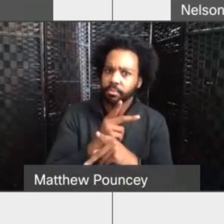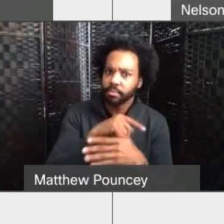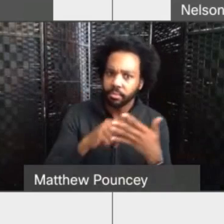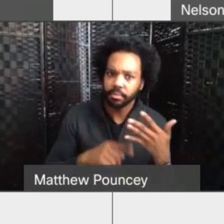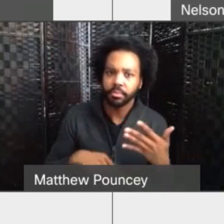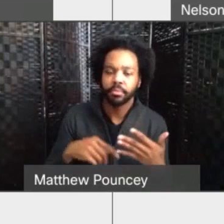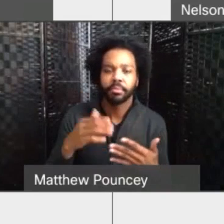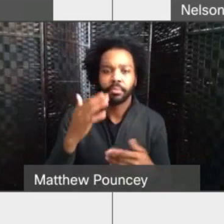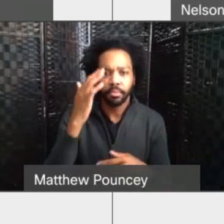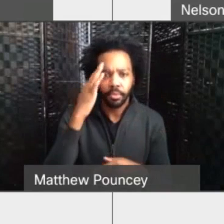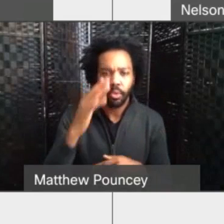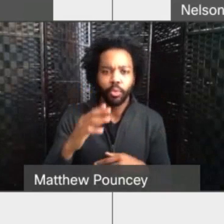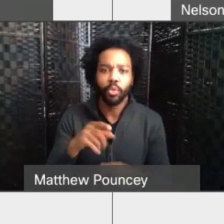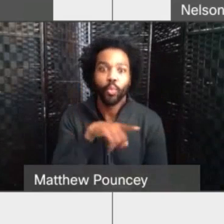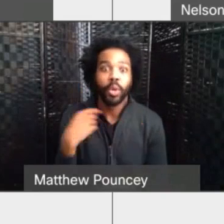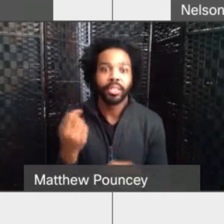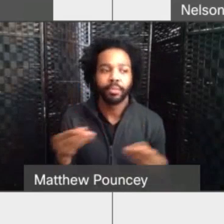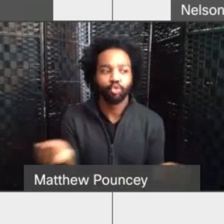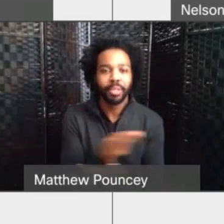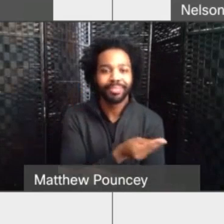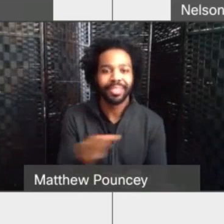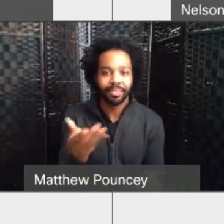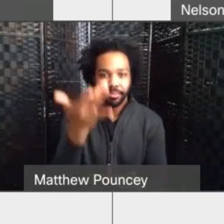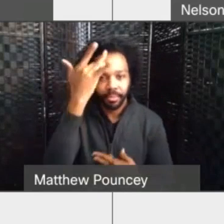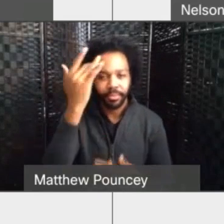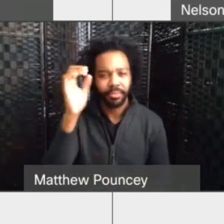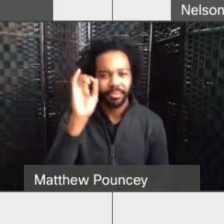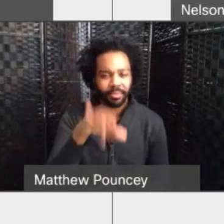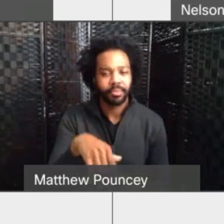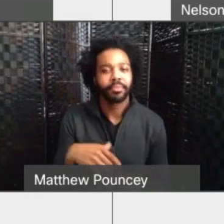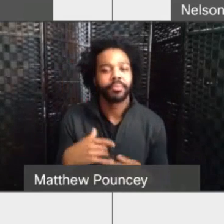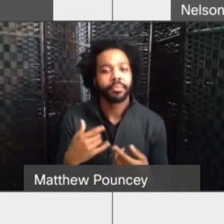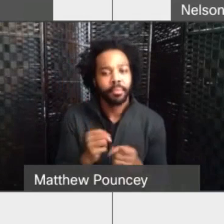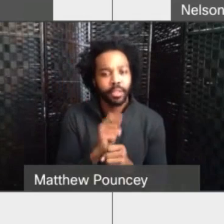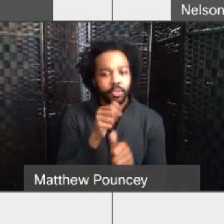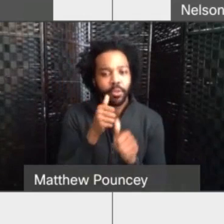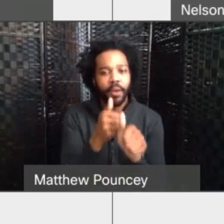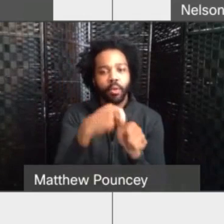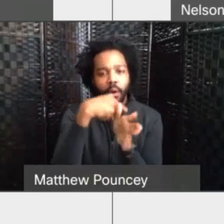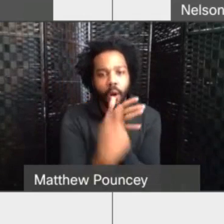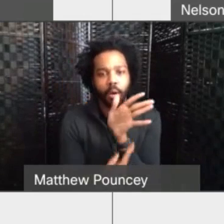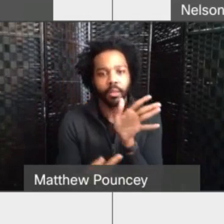the risk of transmission of, the safety precautions that we should all be taking, regularly washing our